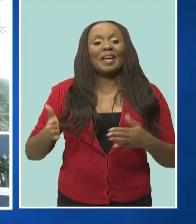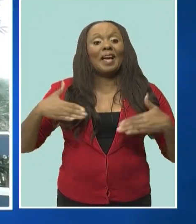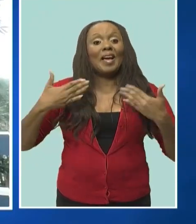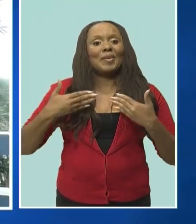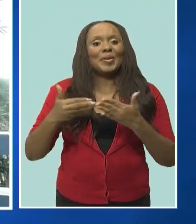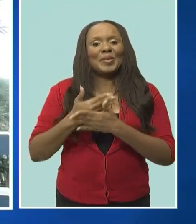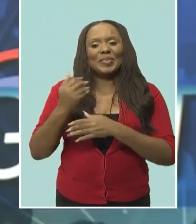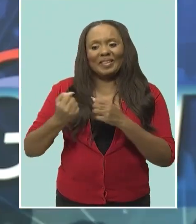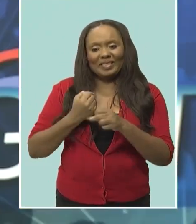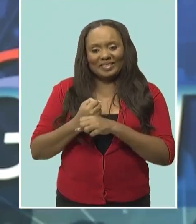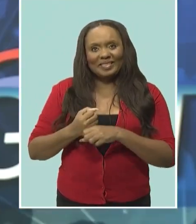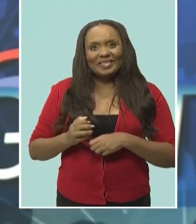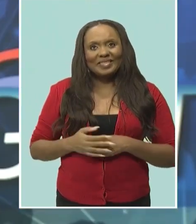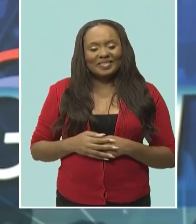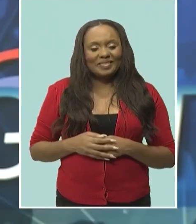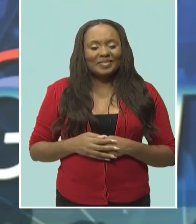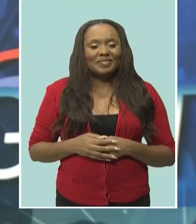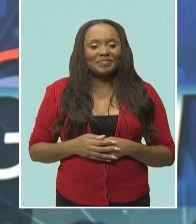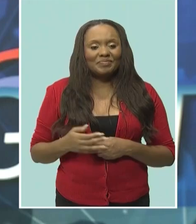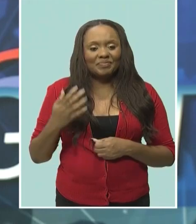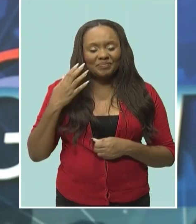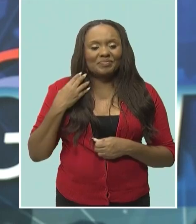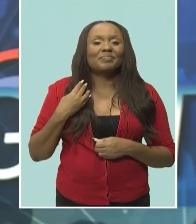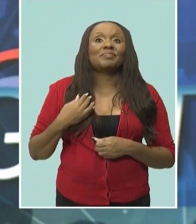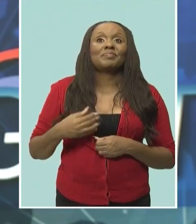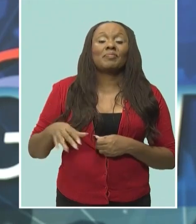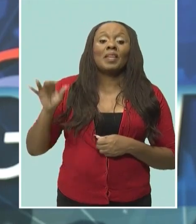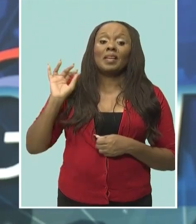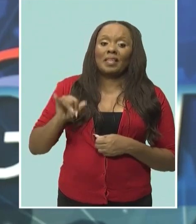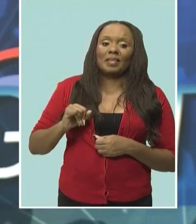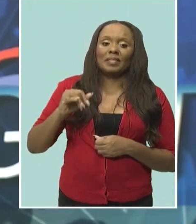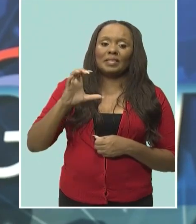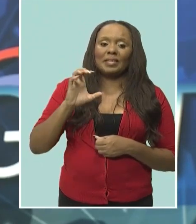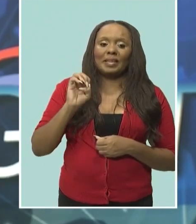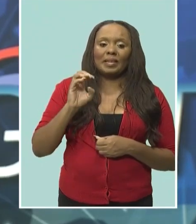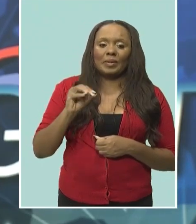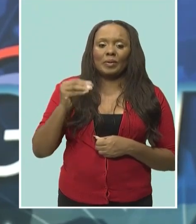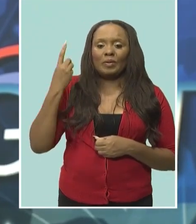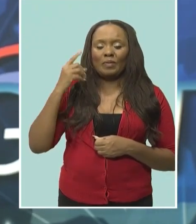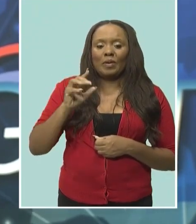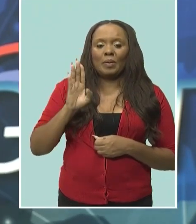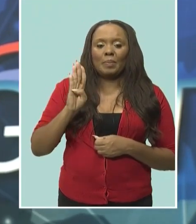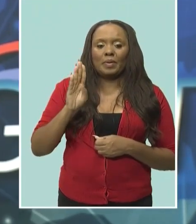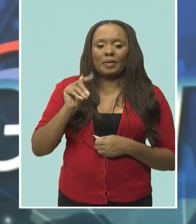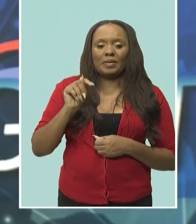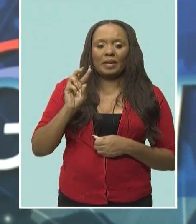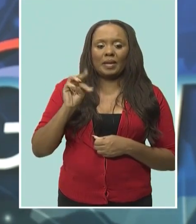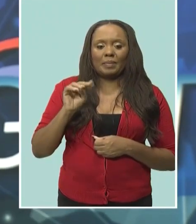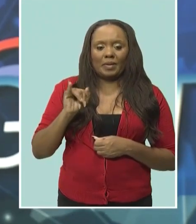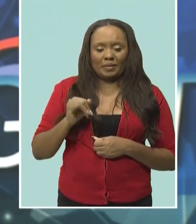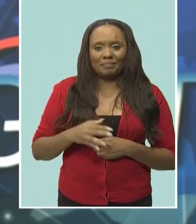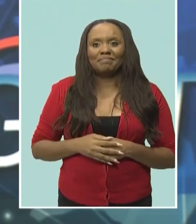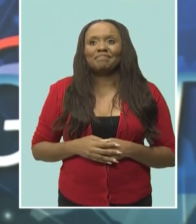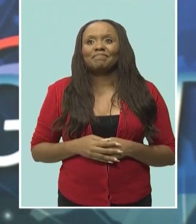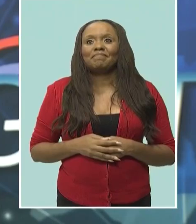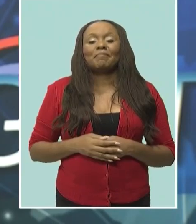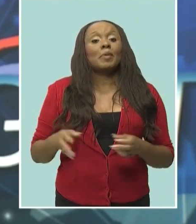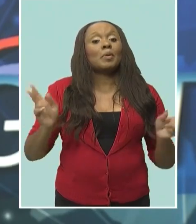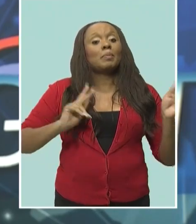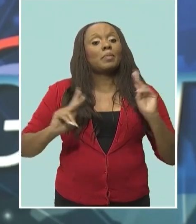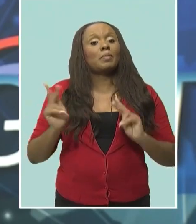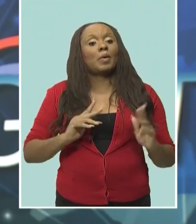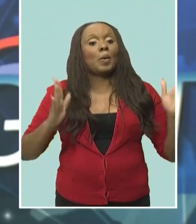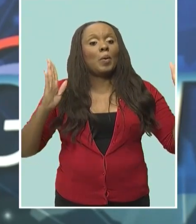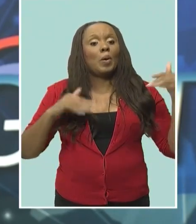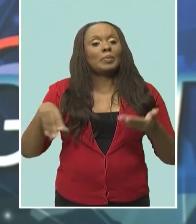Year. That was Jens Trainhart, CEO of the BTMI. Well, patrons hoping to dance the last night of the year